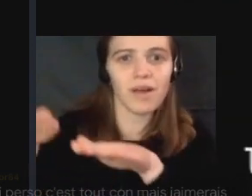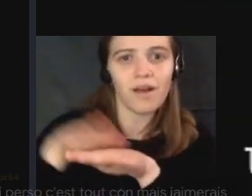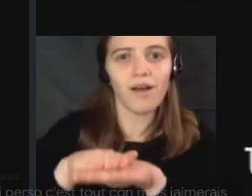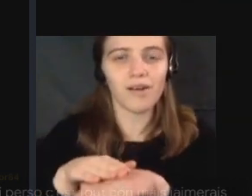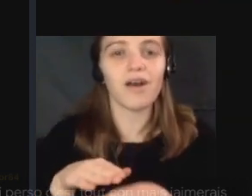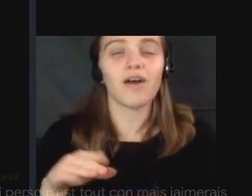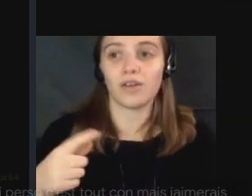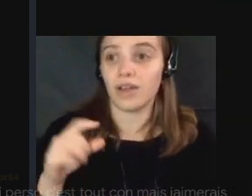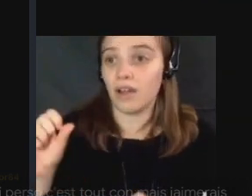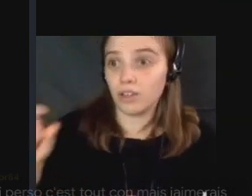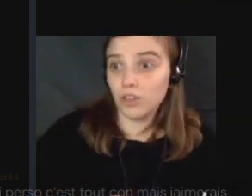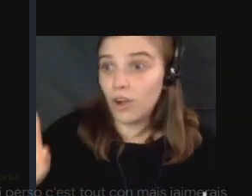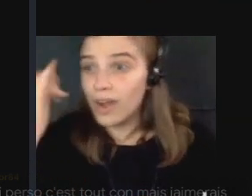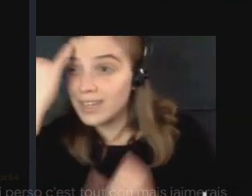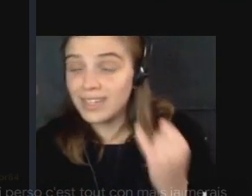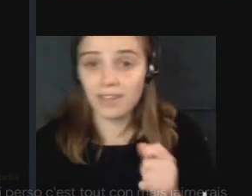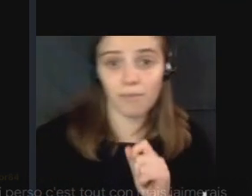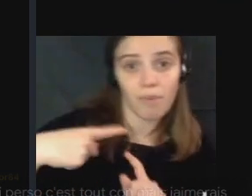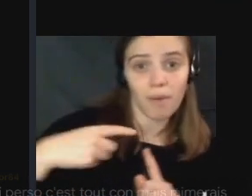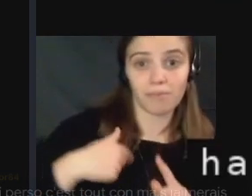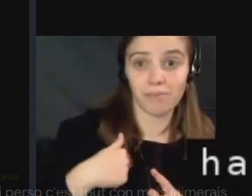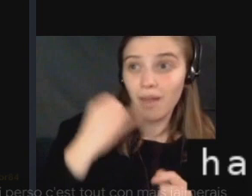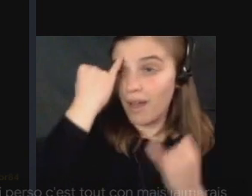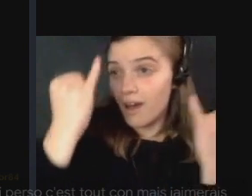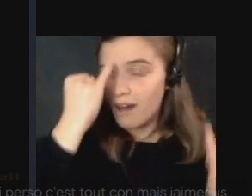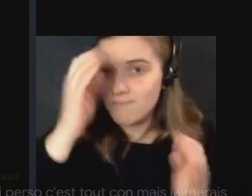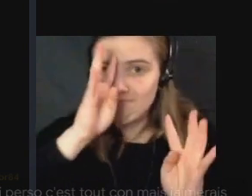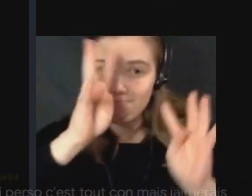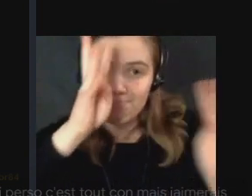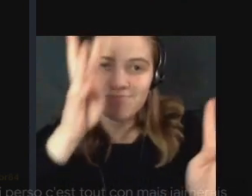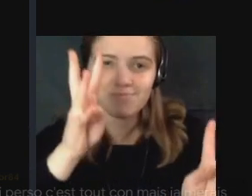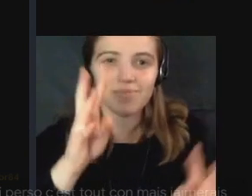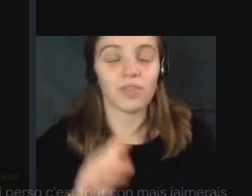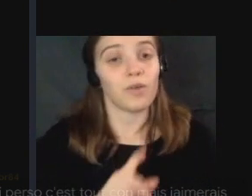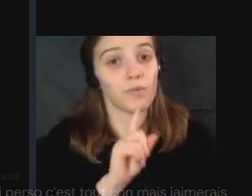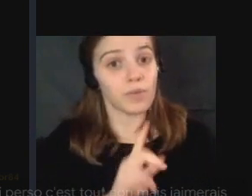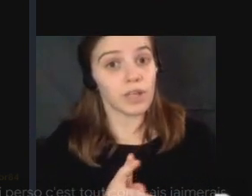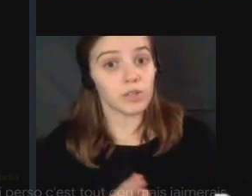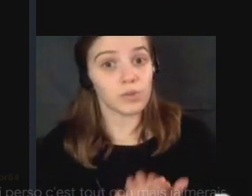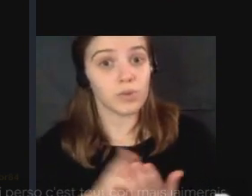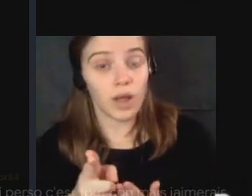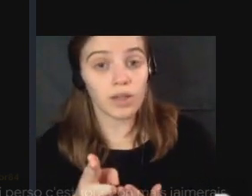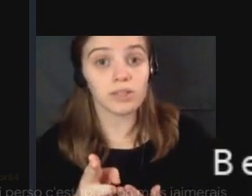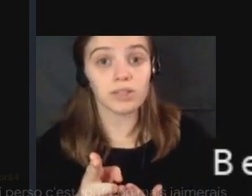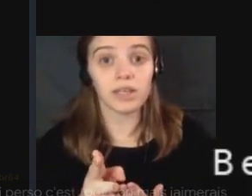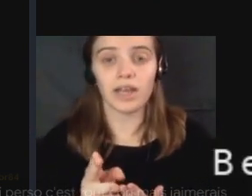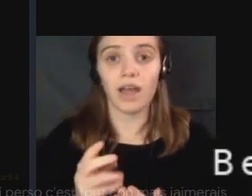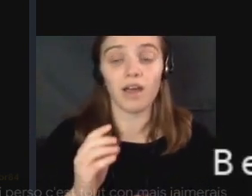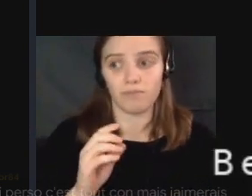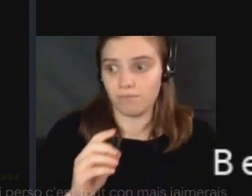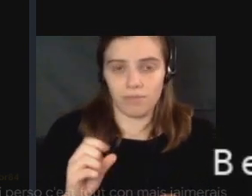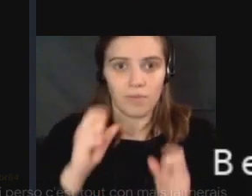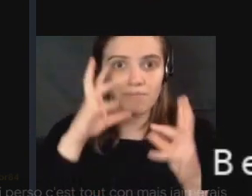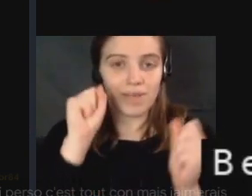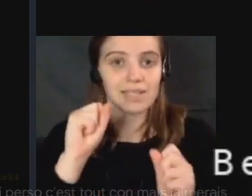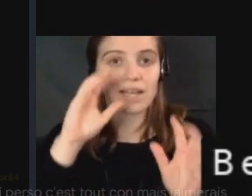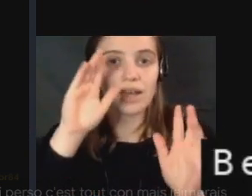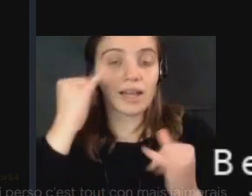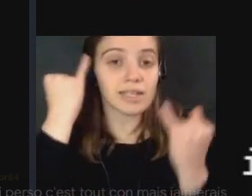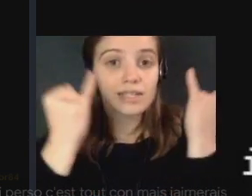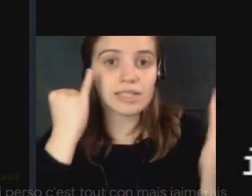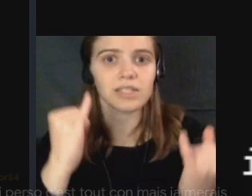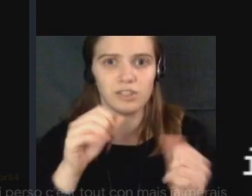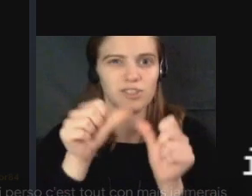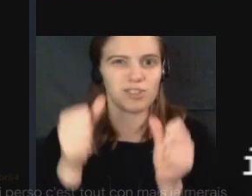anyone. Because the truth is that great ideas have always been shaped this way.